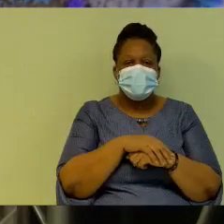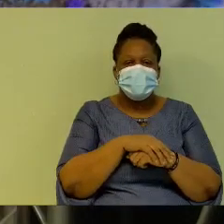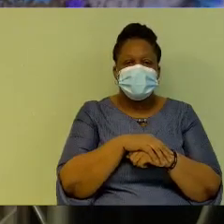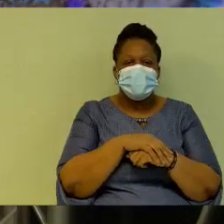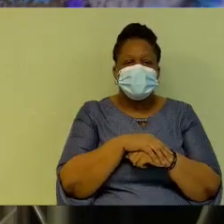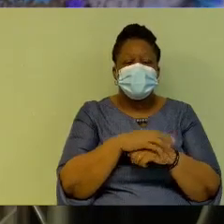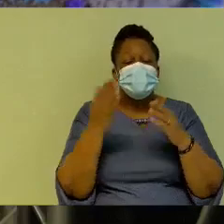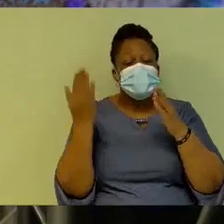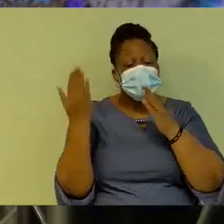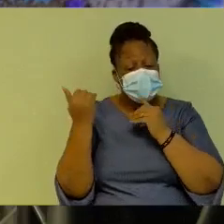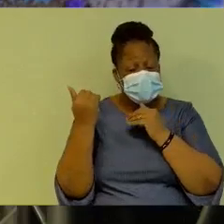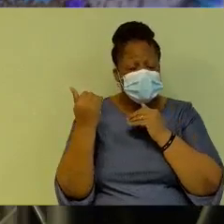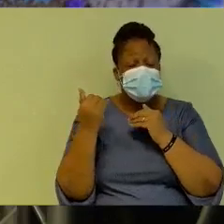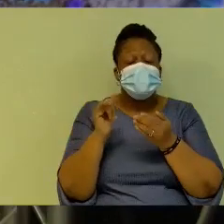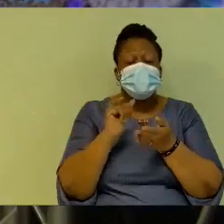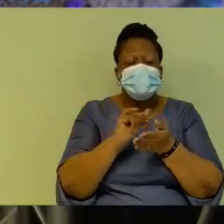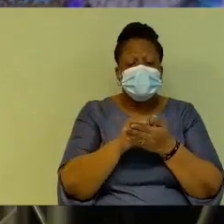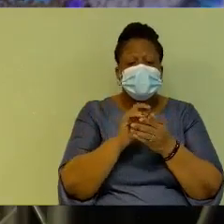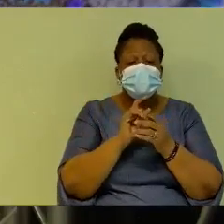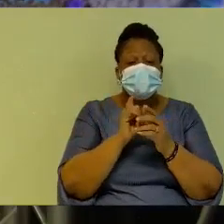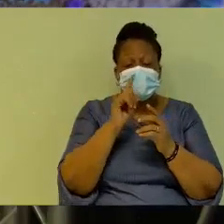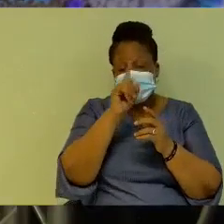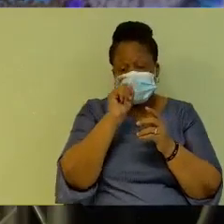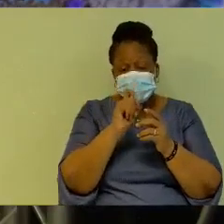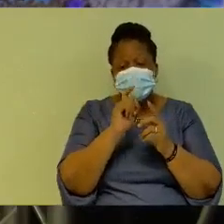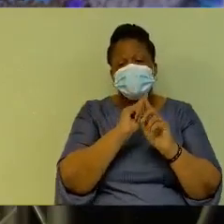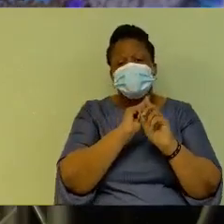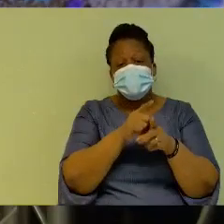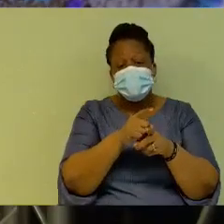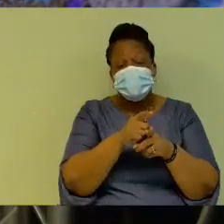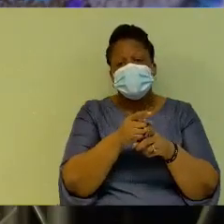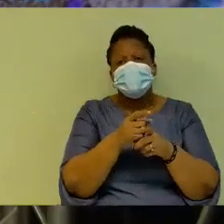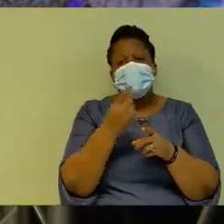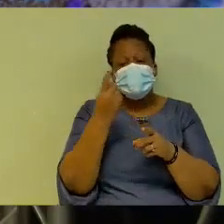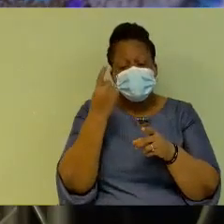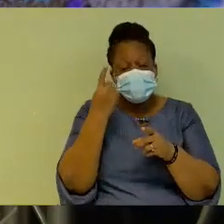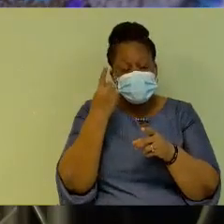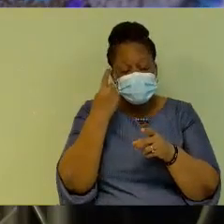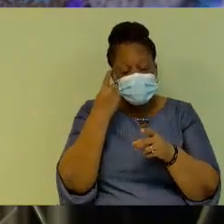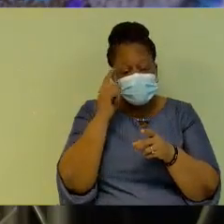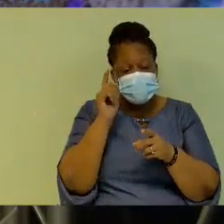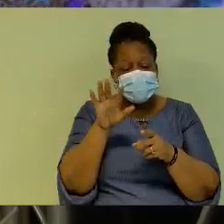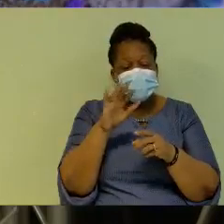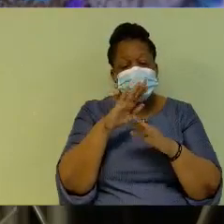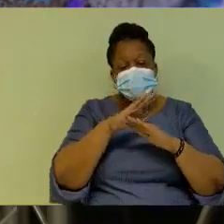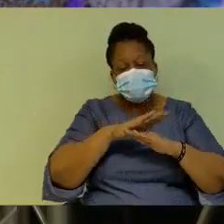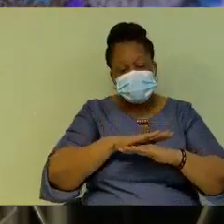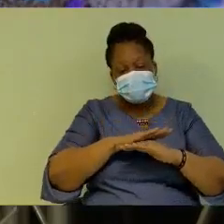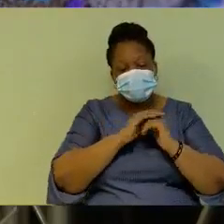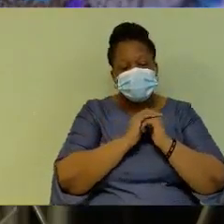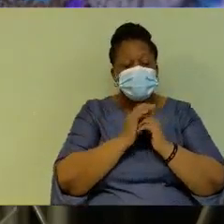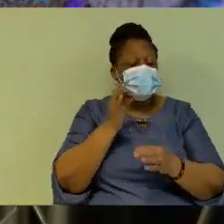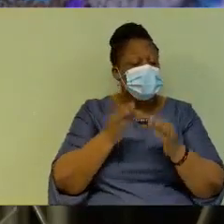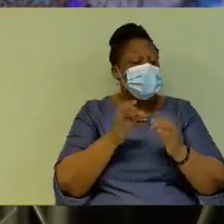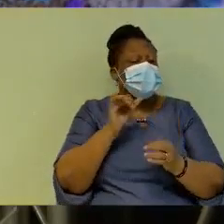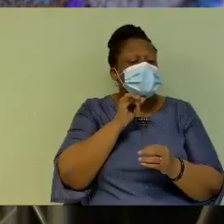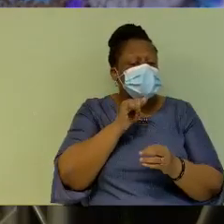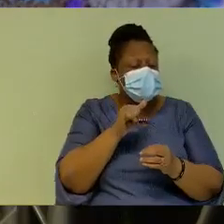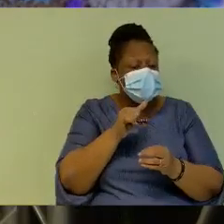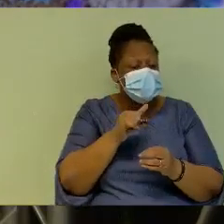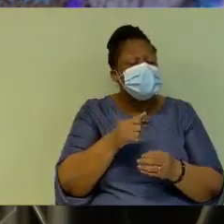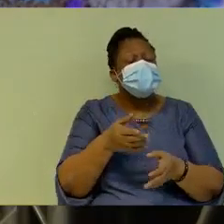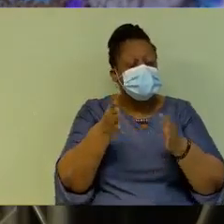I hope that the questions were answered to your satisfaction. If not,